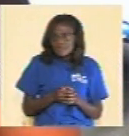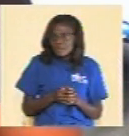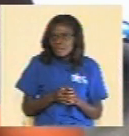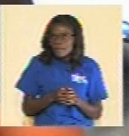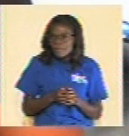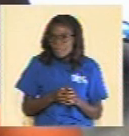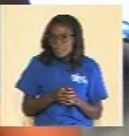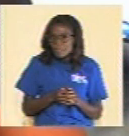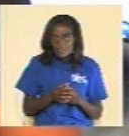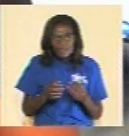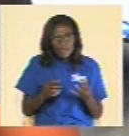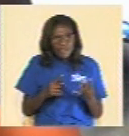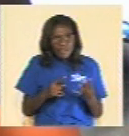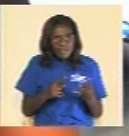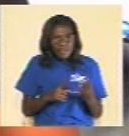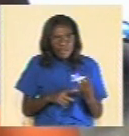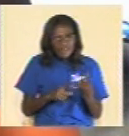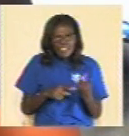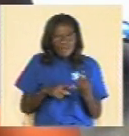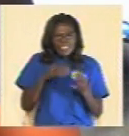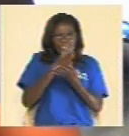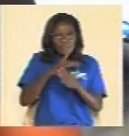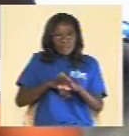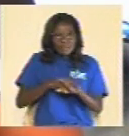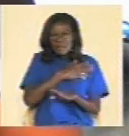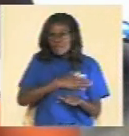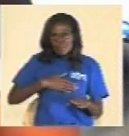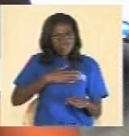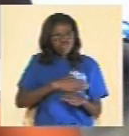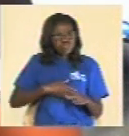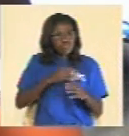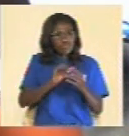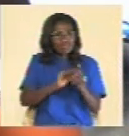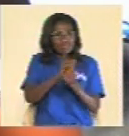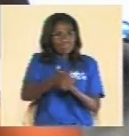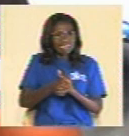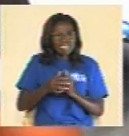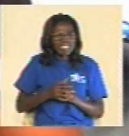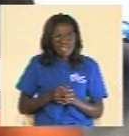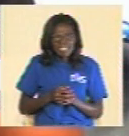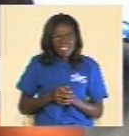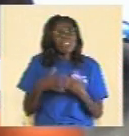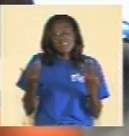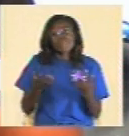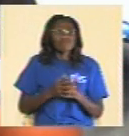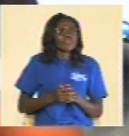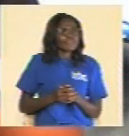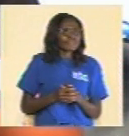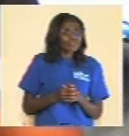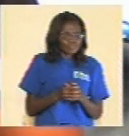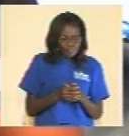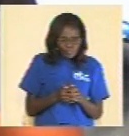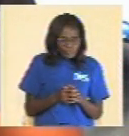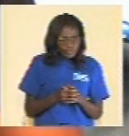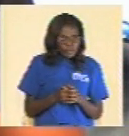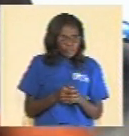loss of or decrease in feeling, and many more. Okay. Doctor,